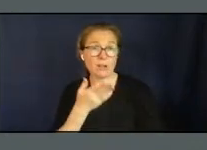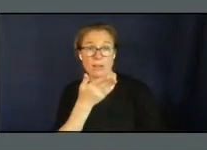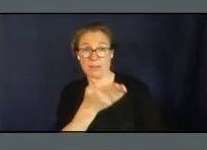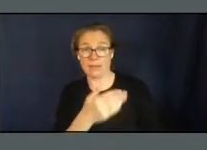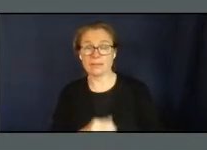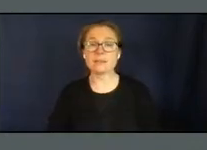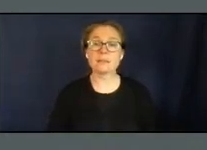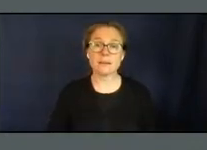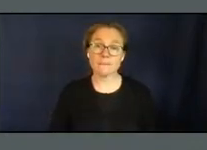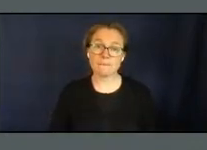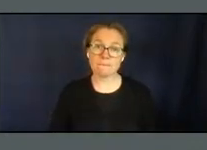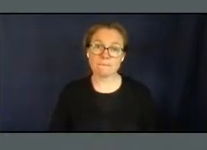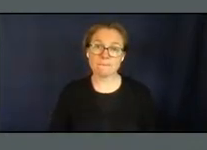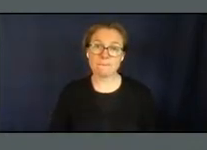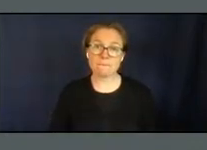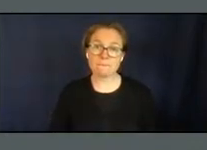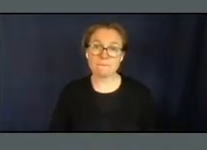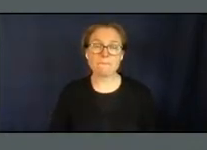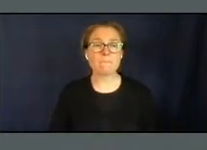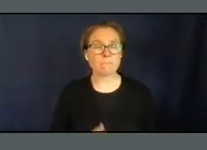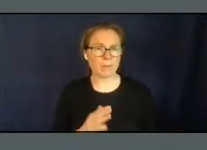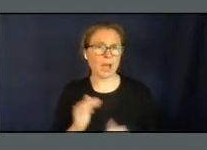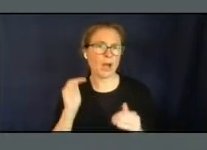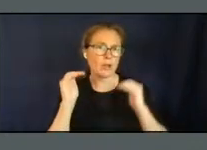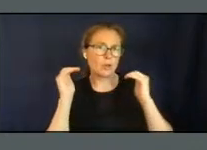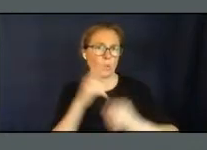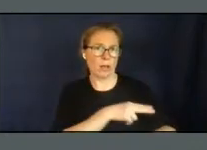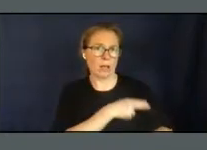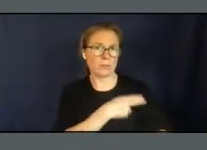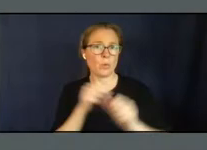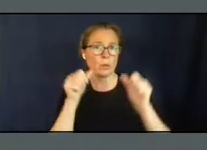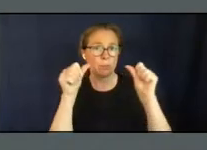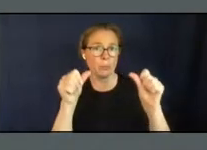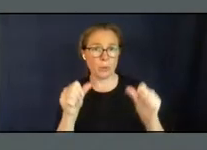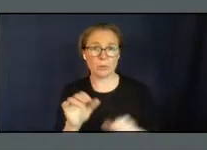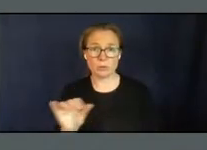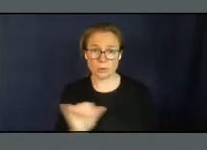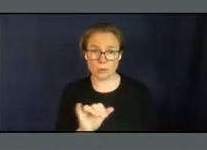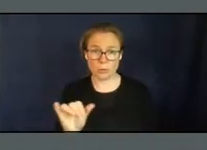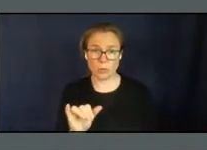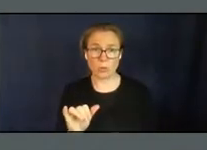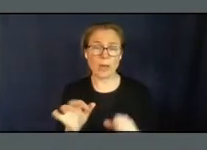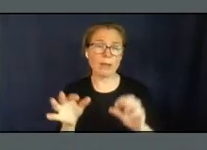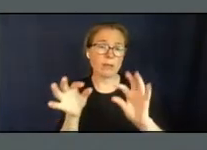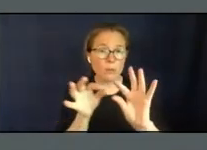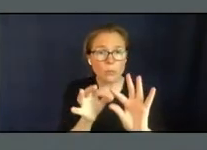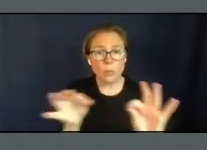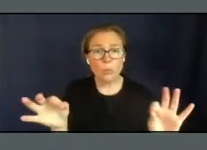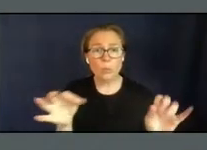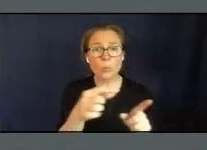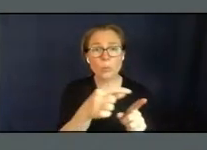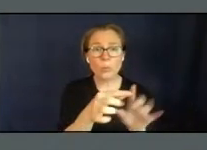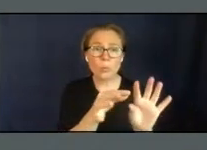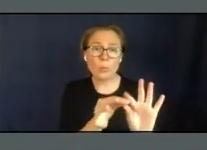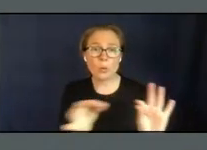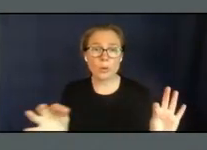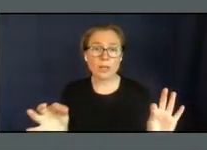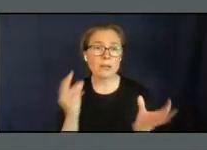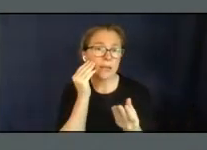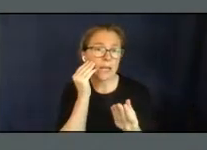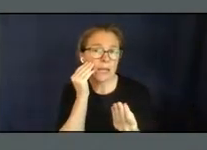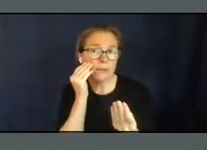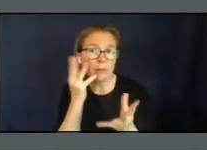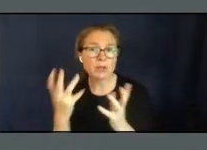in adult areas, and the wording and the information will